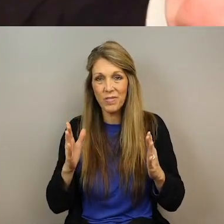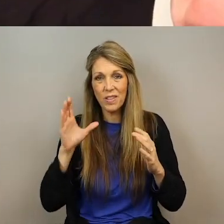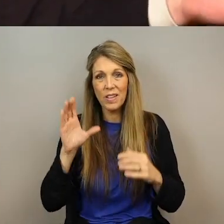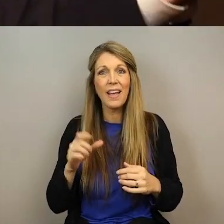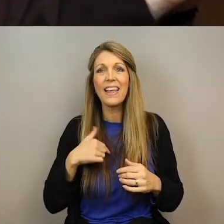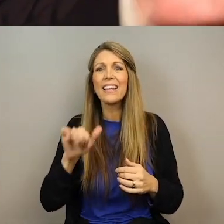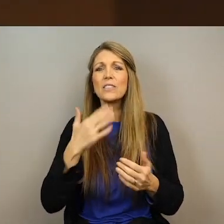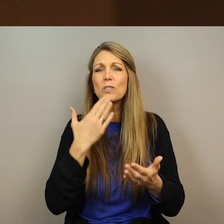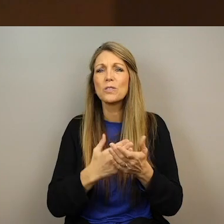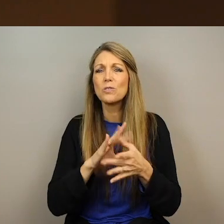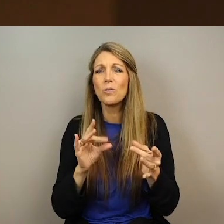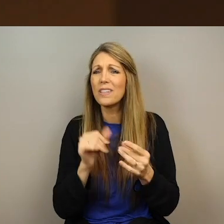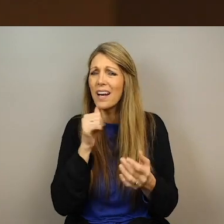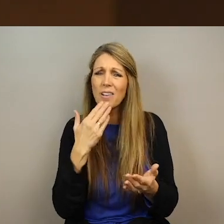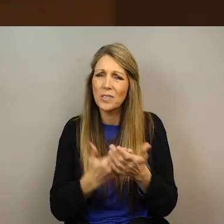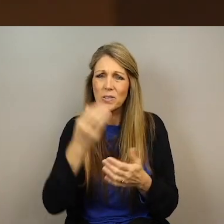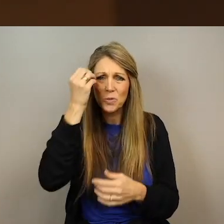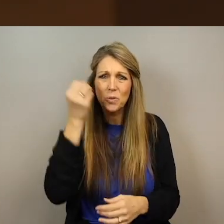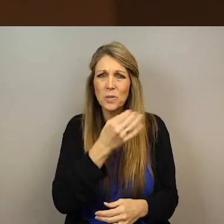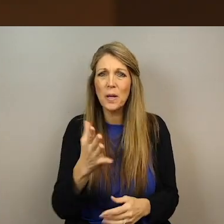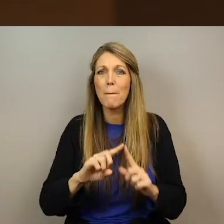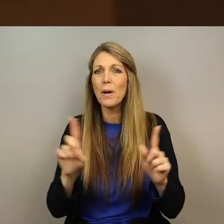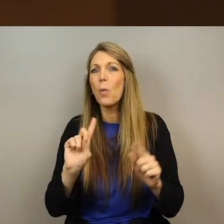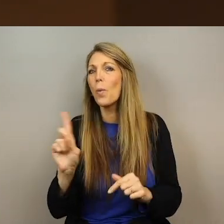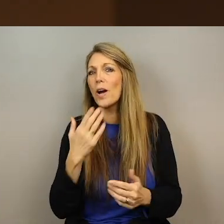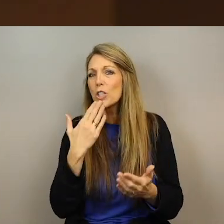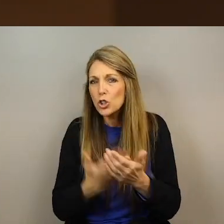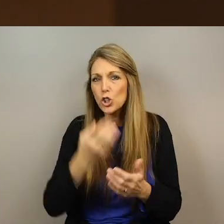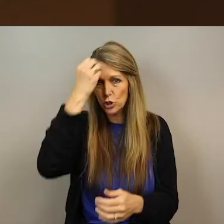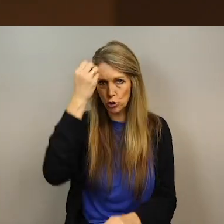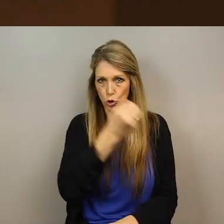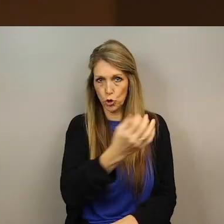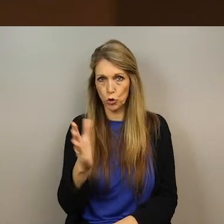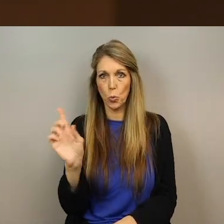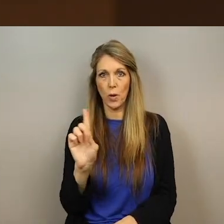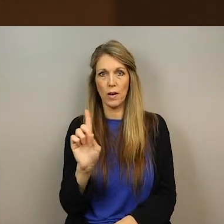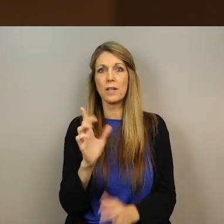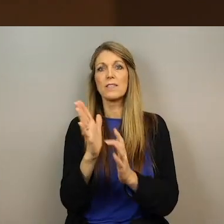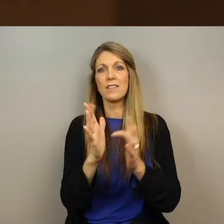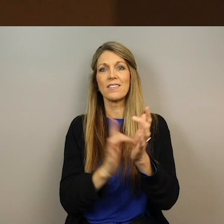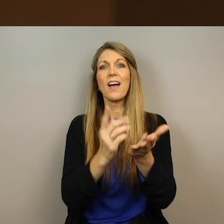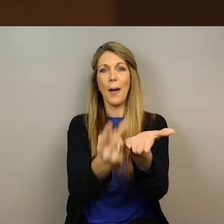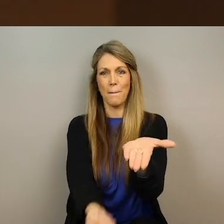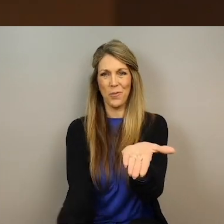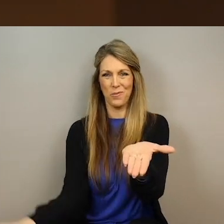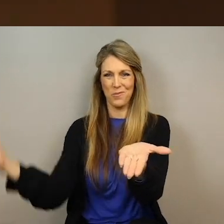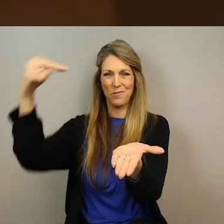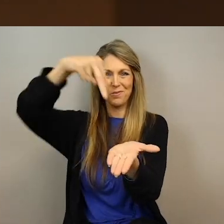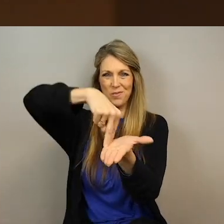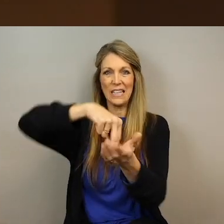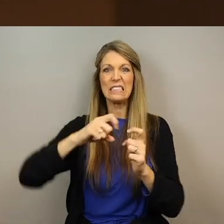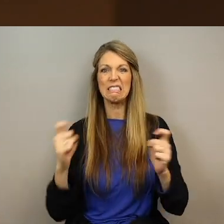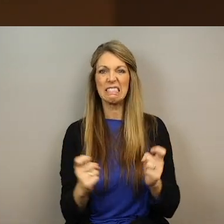great story, but it's not good news. You know where the good news comes in? The good news comes in at the resurrection. That sin could